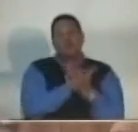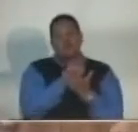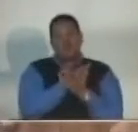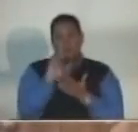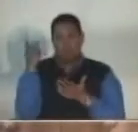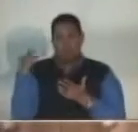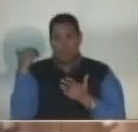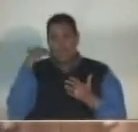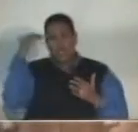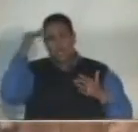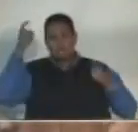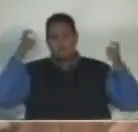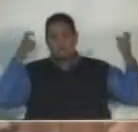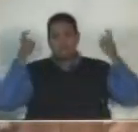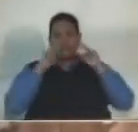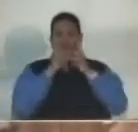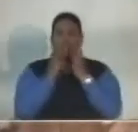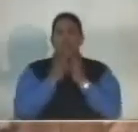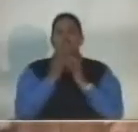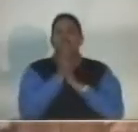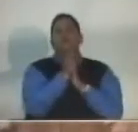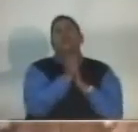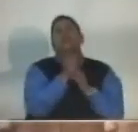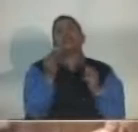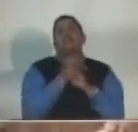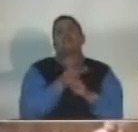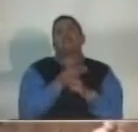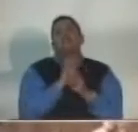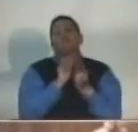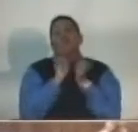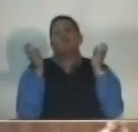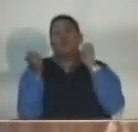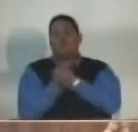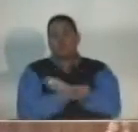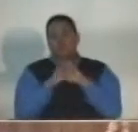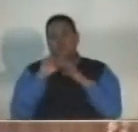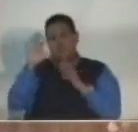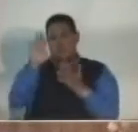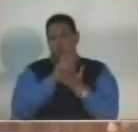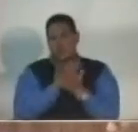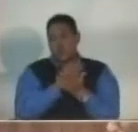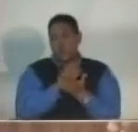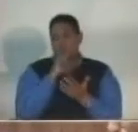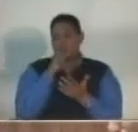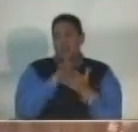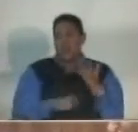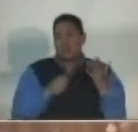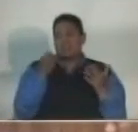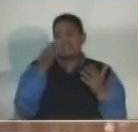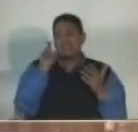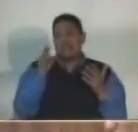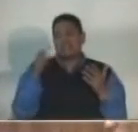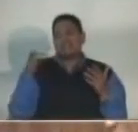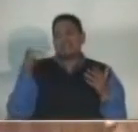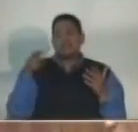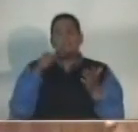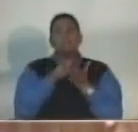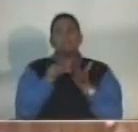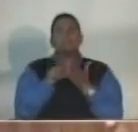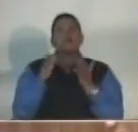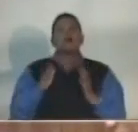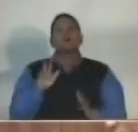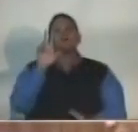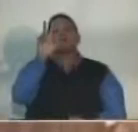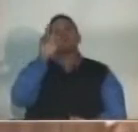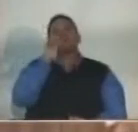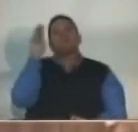of departments to lead the mathematics revolution in their schools. It's costing taxpayers $300 million more, Mr.